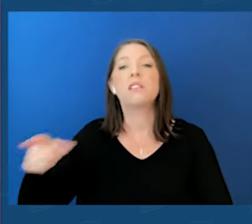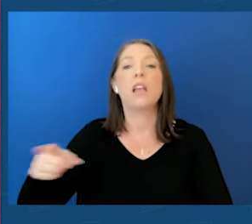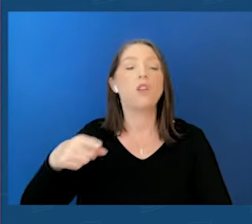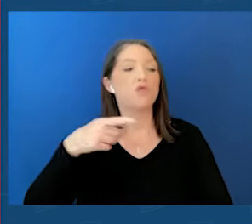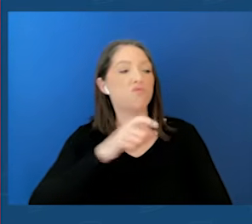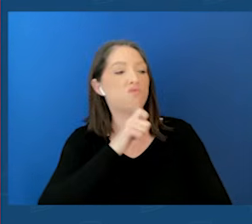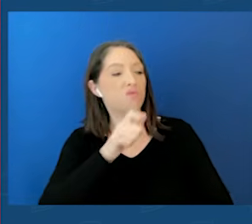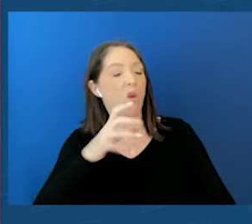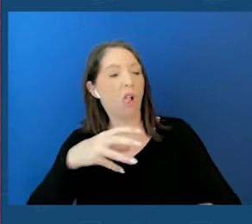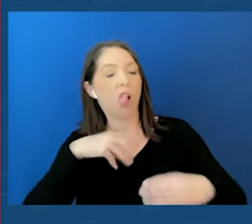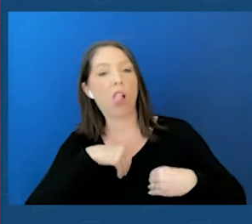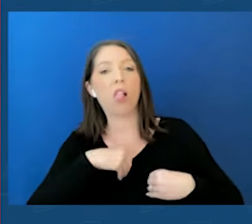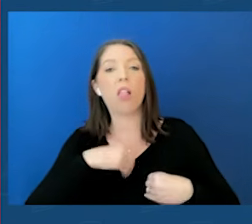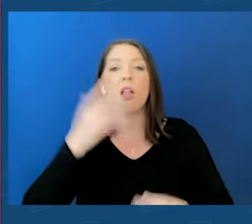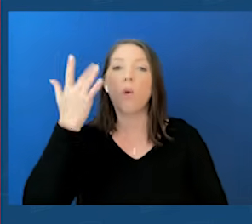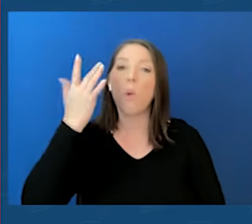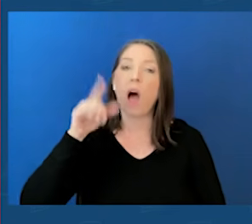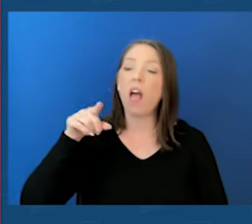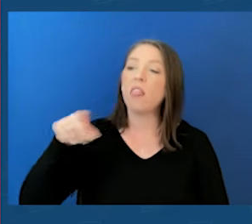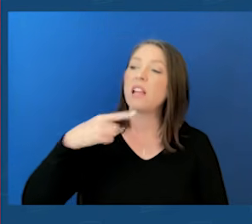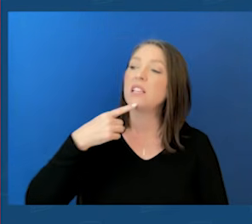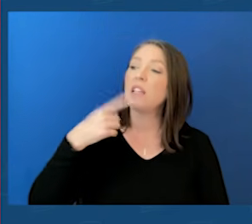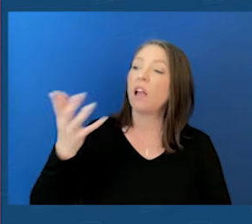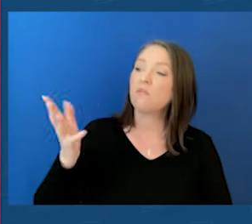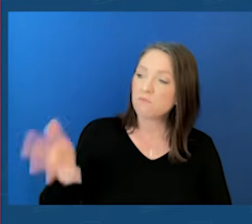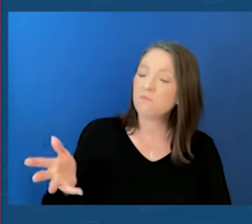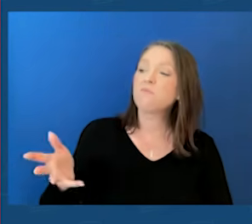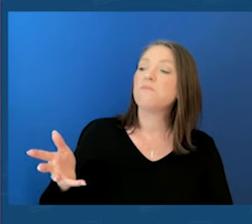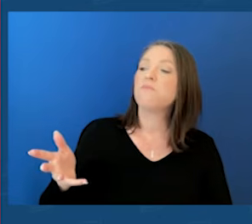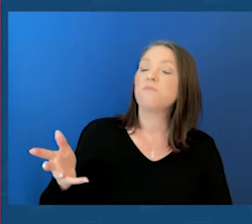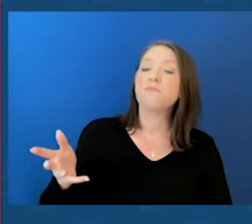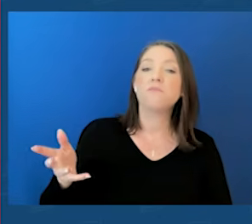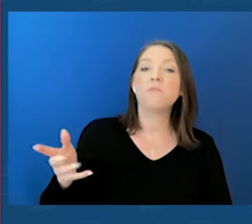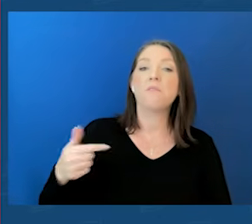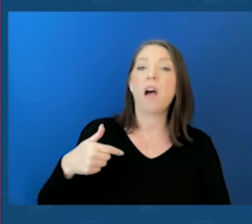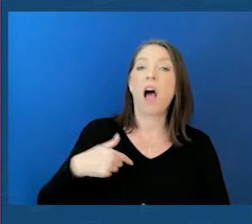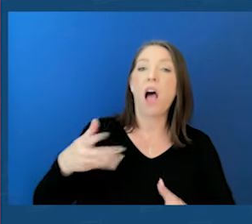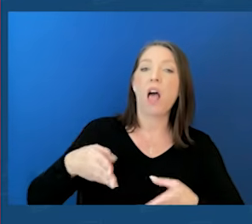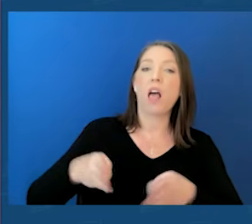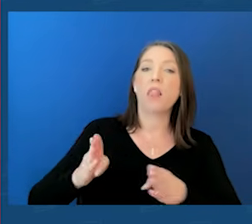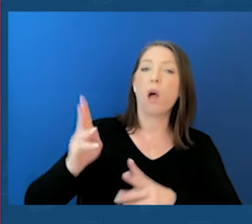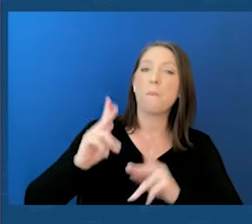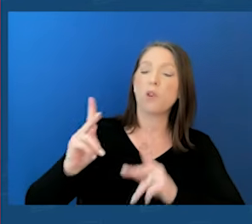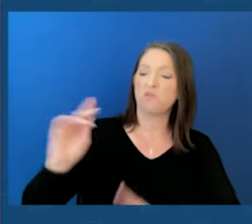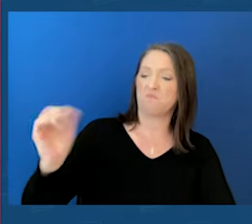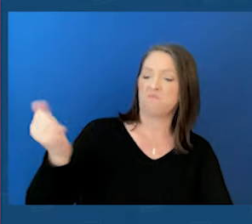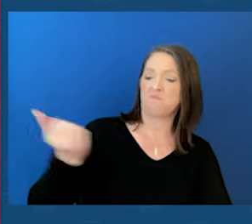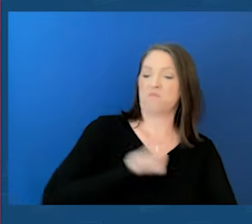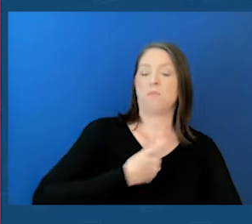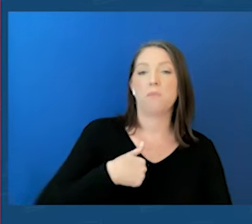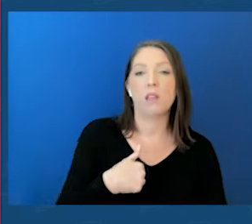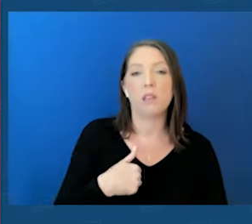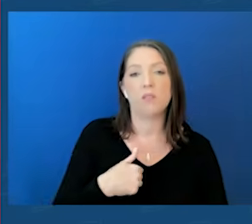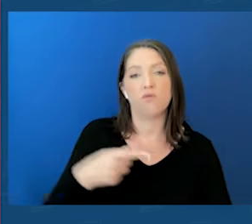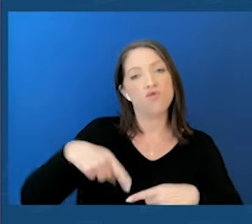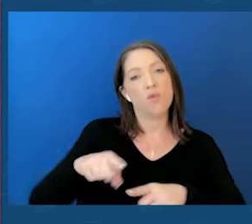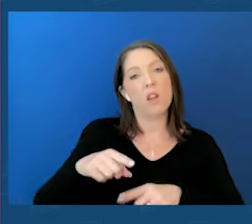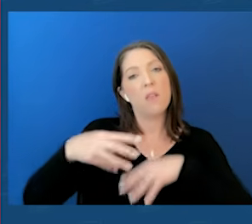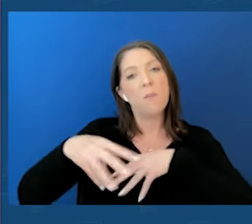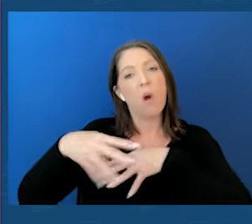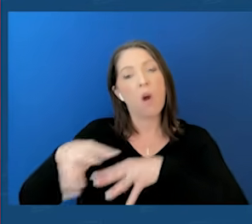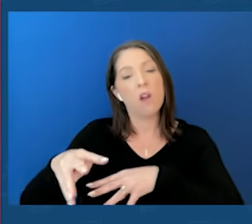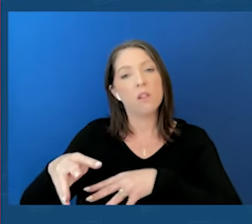shot and killed him. And I led a march. A man stabbed me leading that march one morning. And I never let them take the scar off, because that